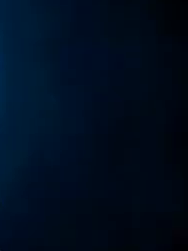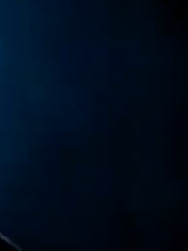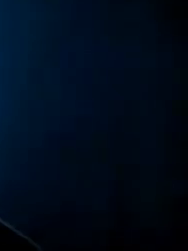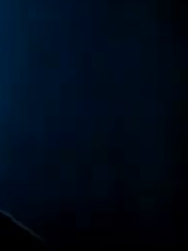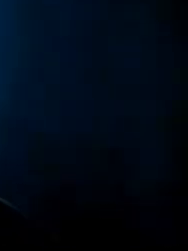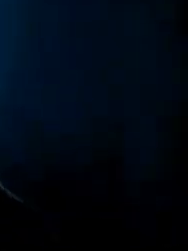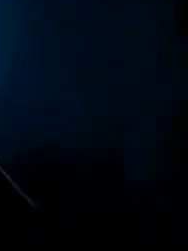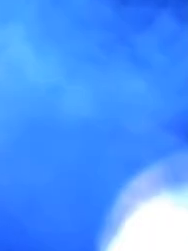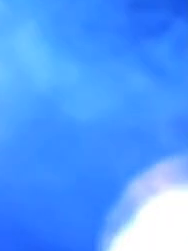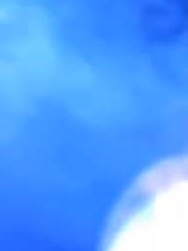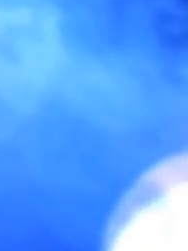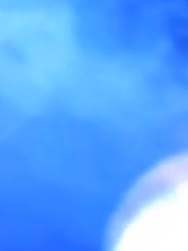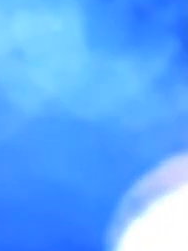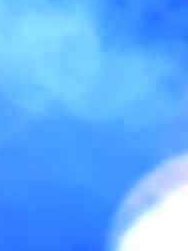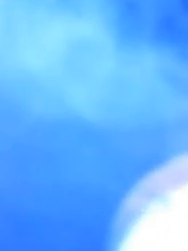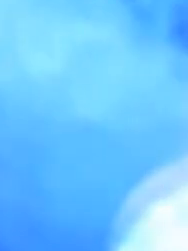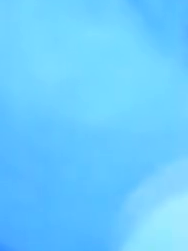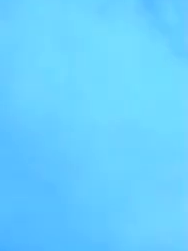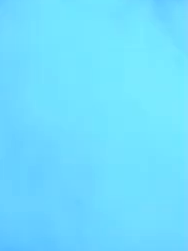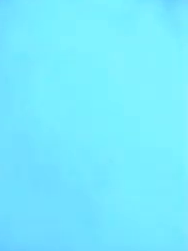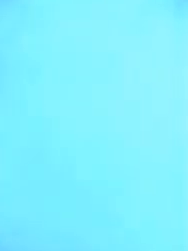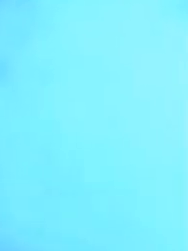Ngiyangicela noma uyangitshela.